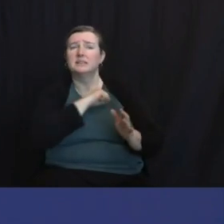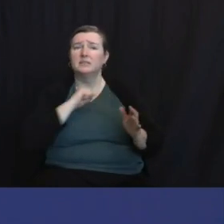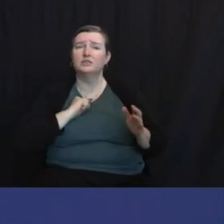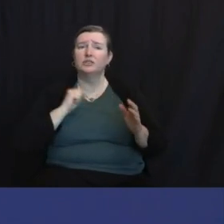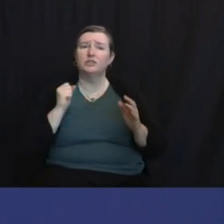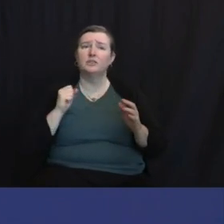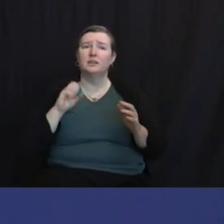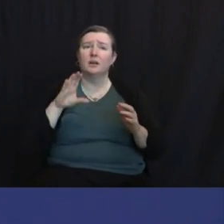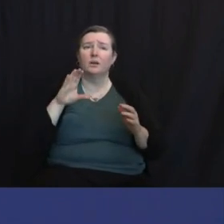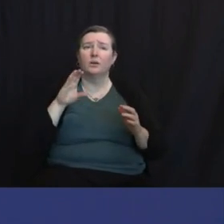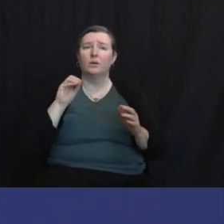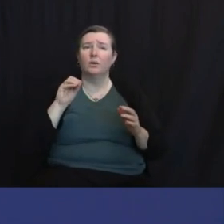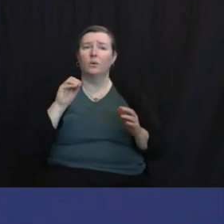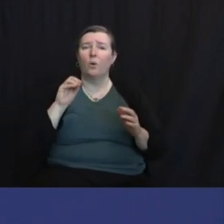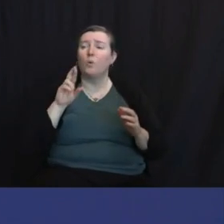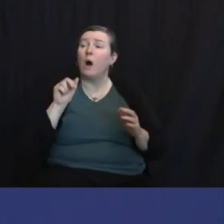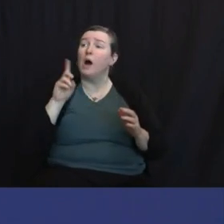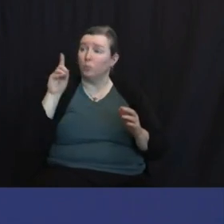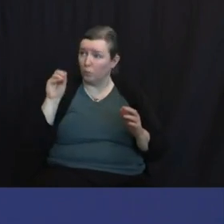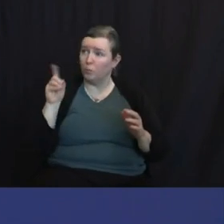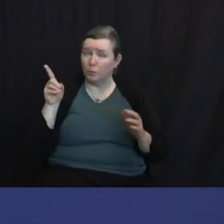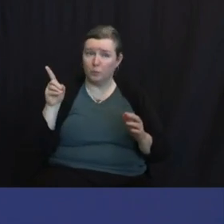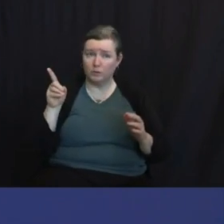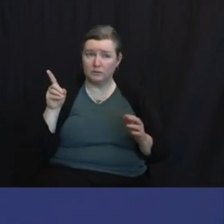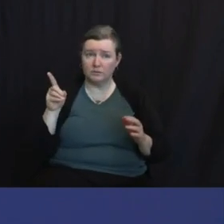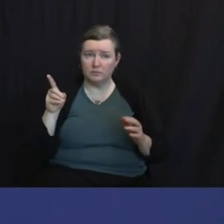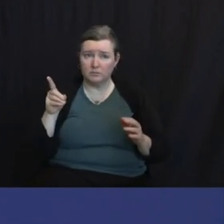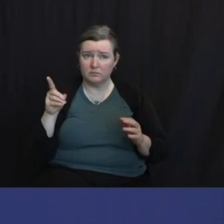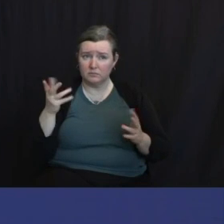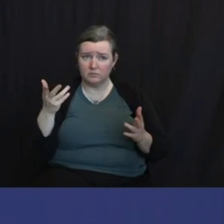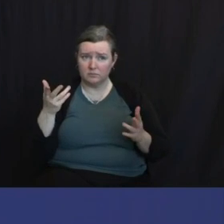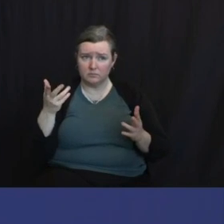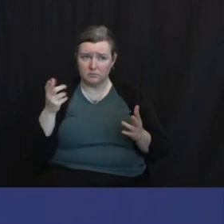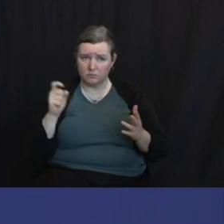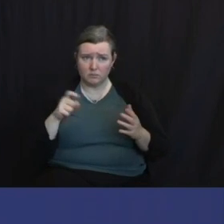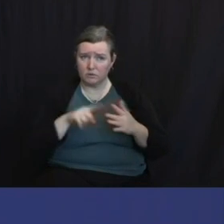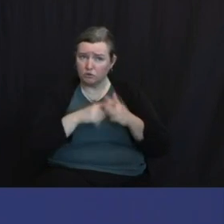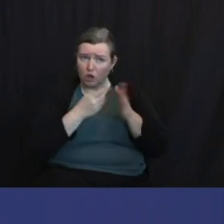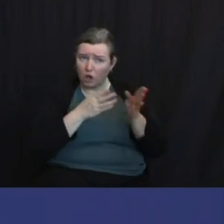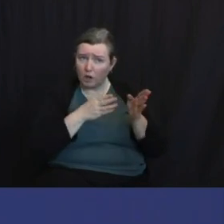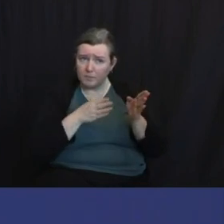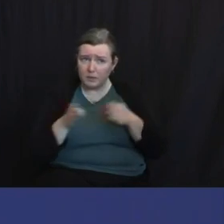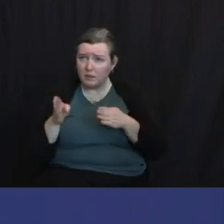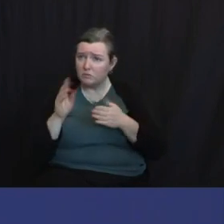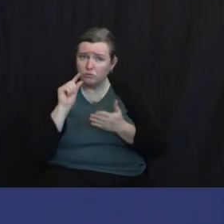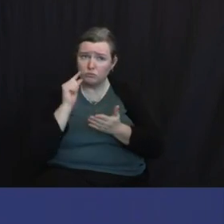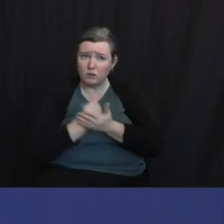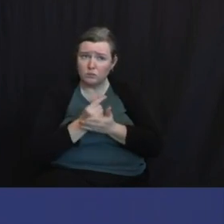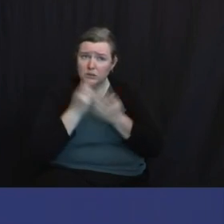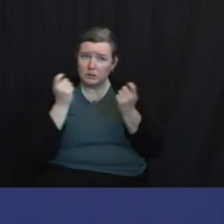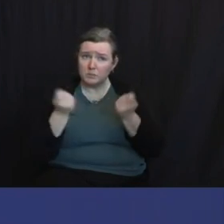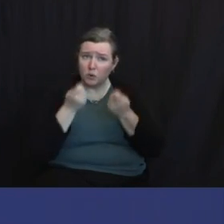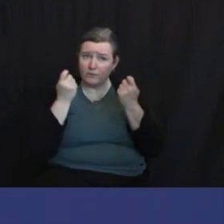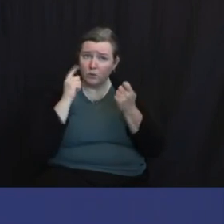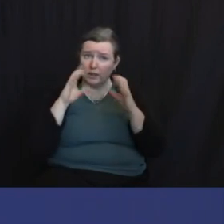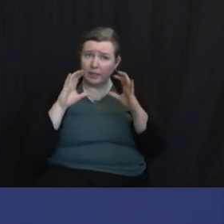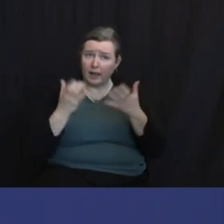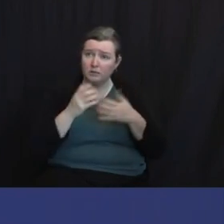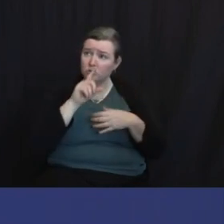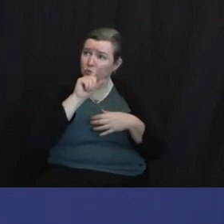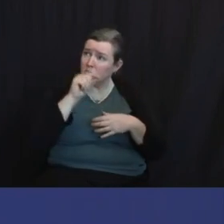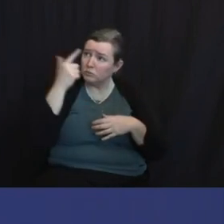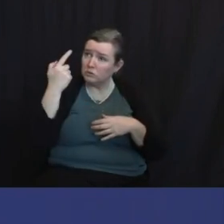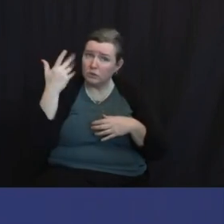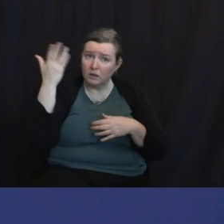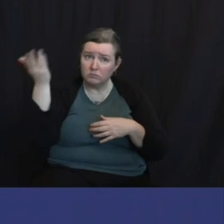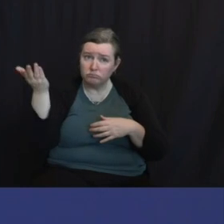allow school districts to begin planning for graduation ceremonies for the class of 2021. We couldn't do that last year because we didn't know what was